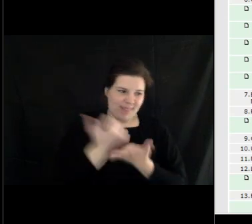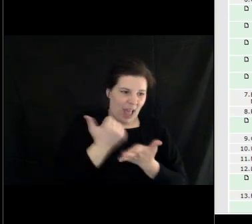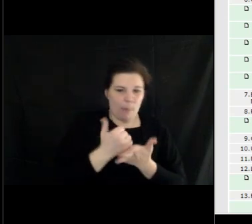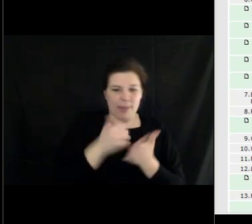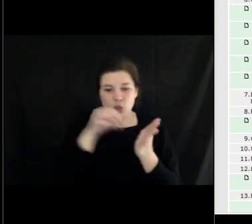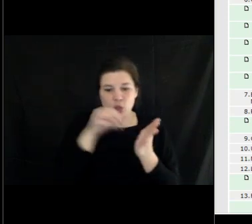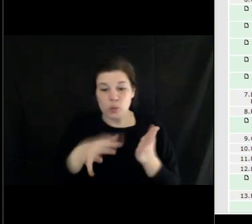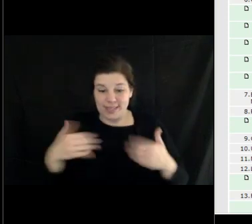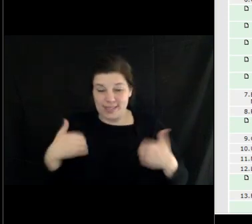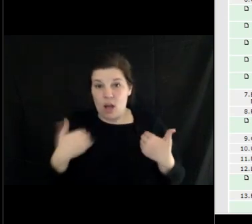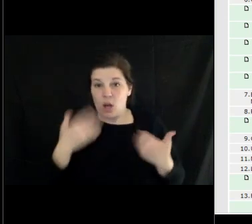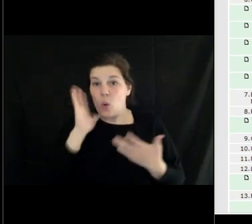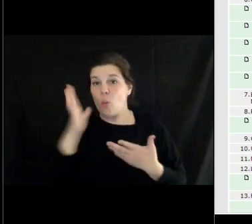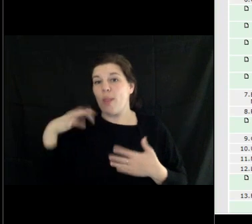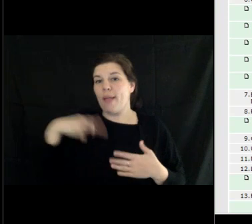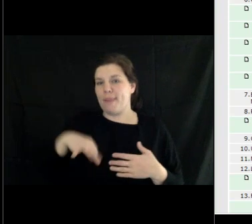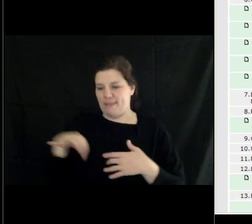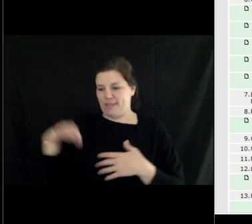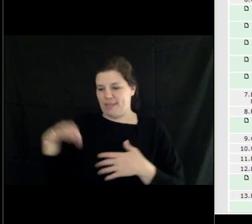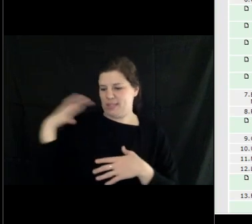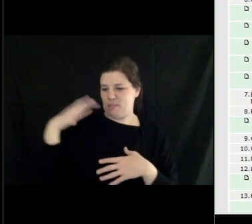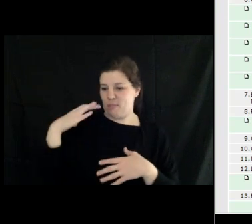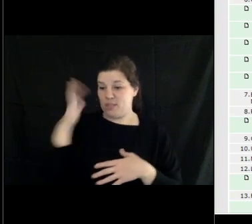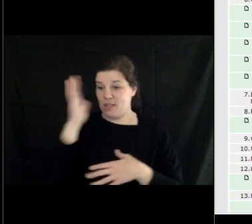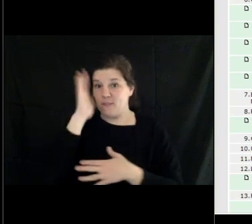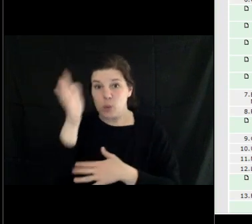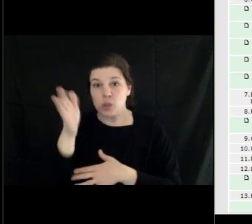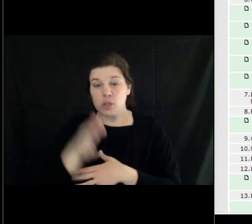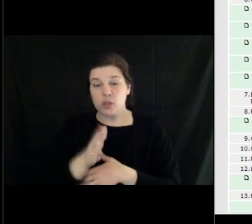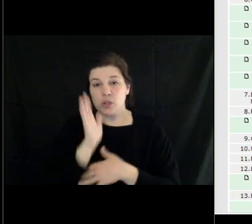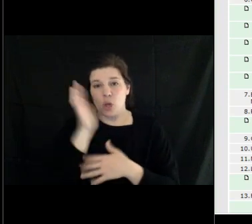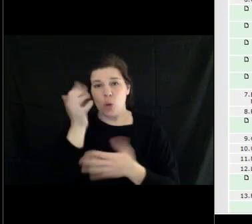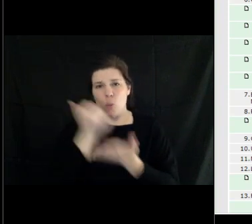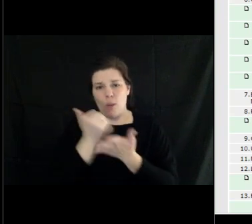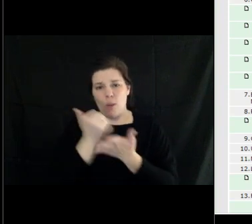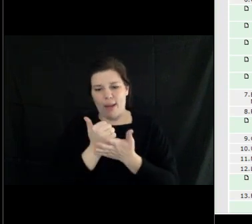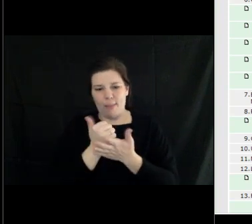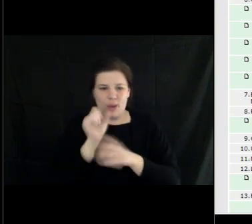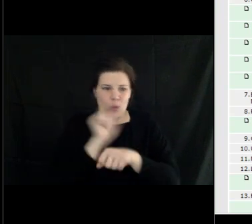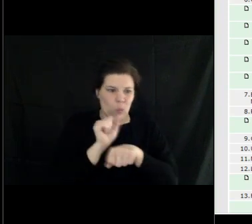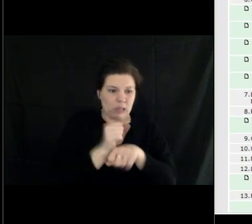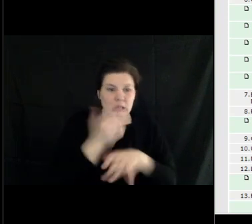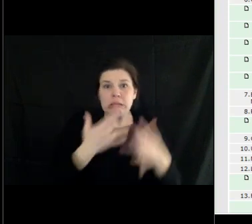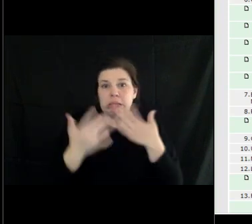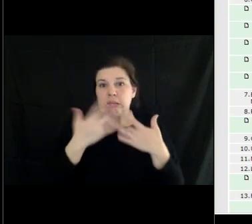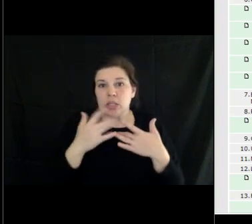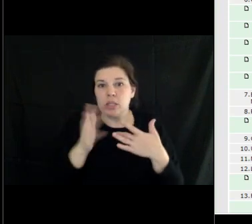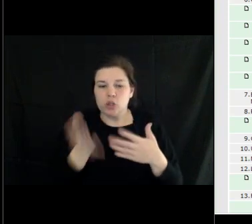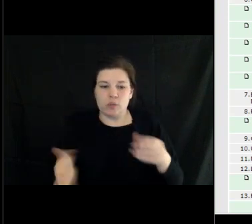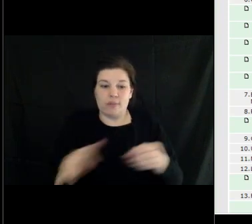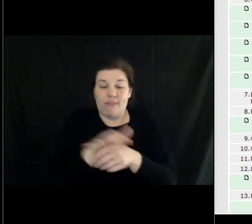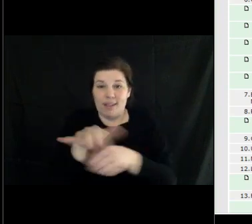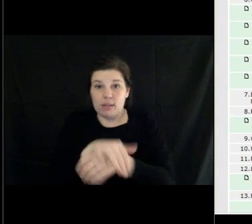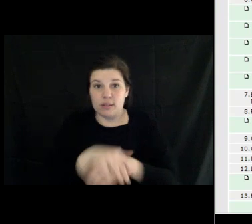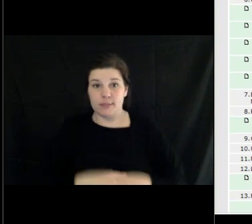employers in the future to adapt to labor shortages and hiring difficulties while creating a skilled workforce. For more information and to register